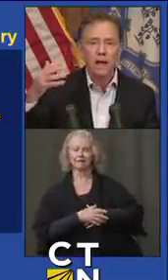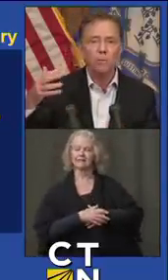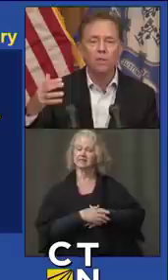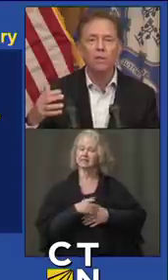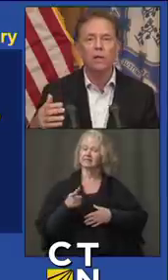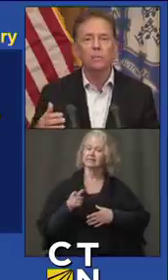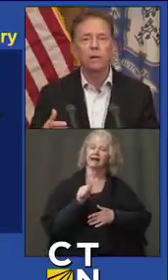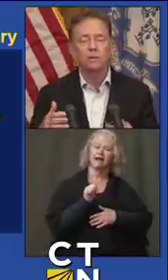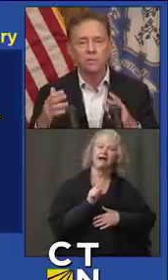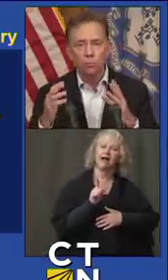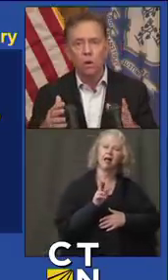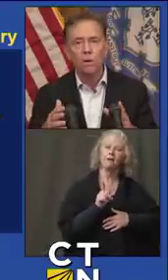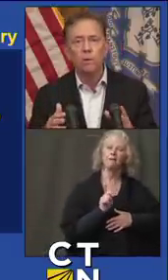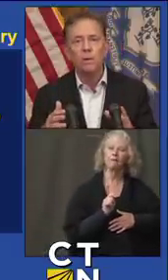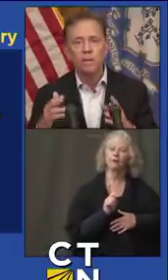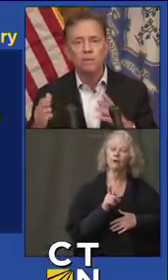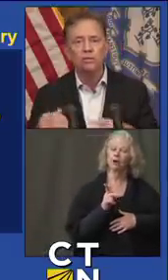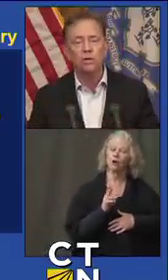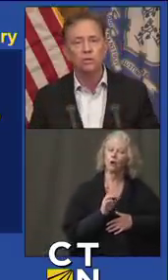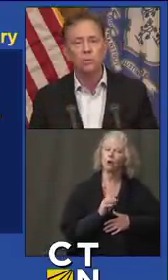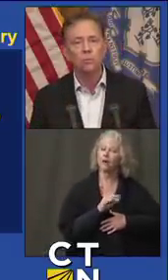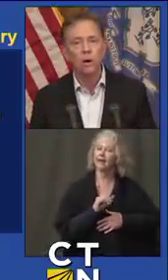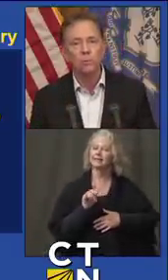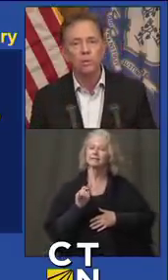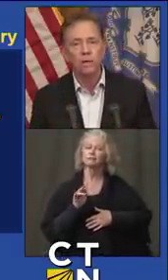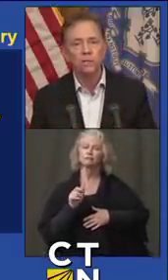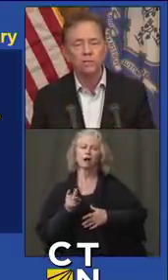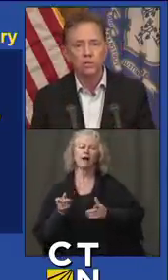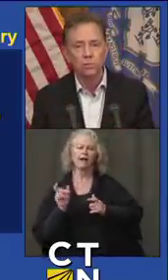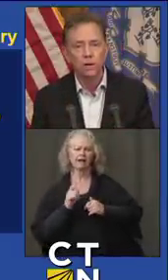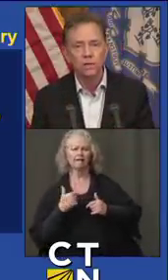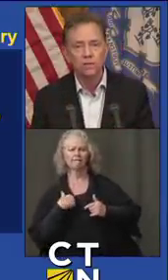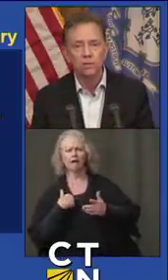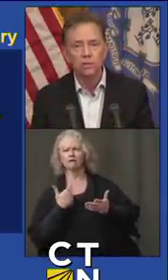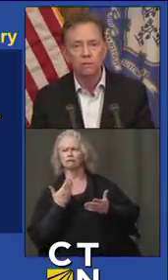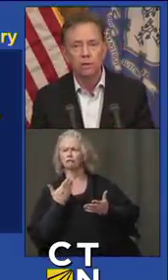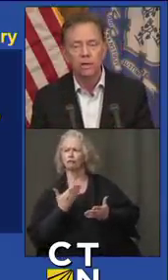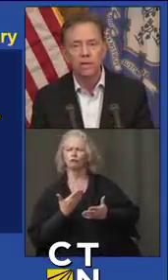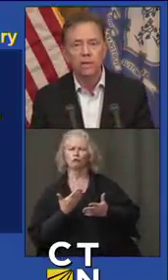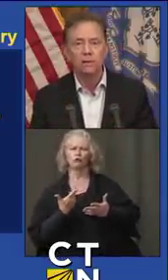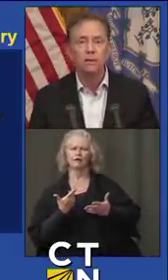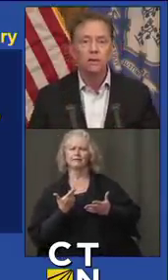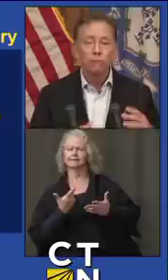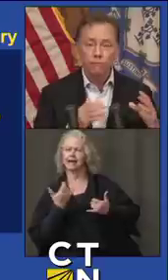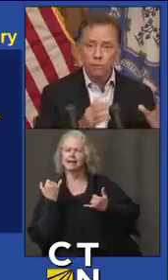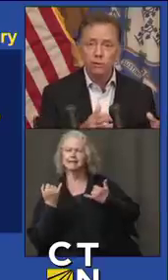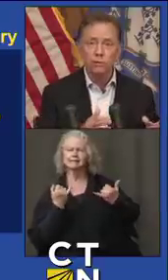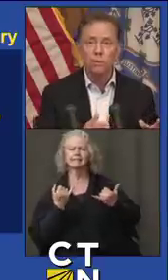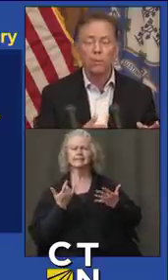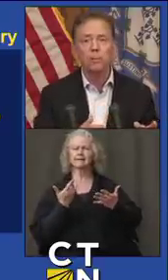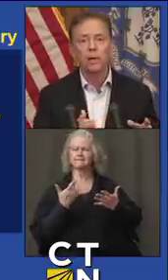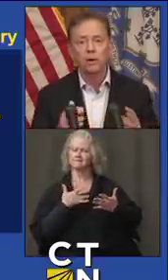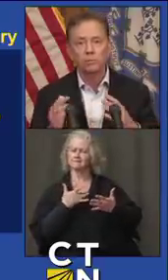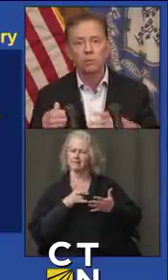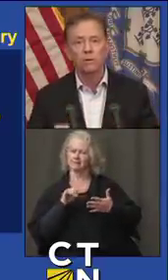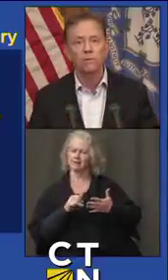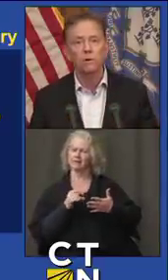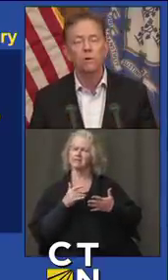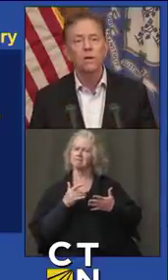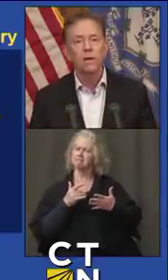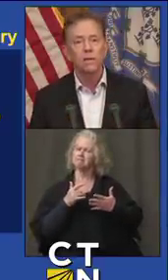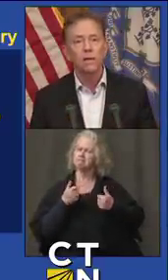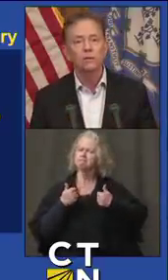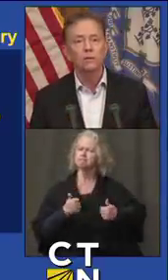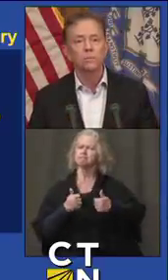of how we think about this, why we made this judgment, why we think this is the right decision for Connecticut, first from a public health point of